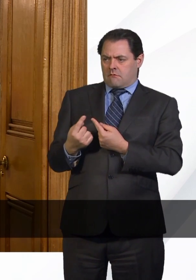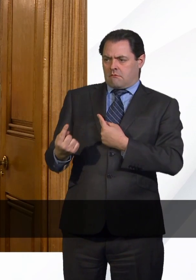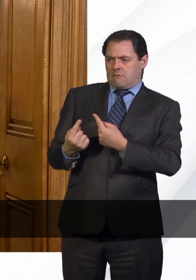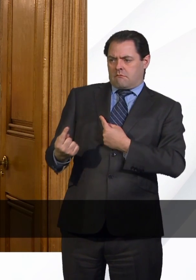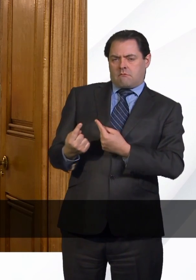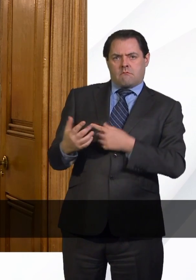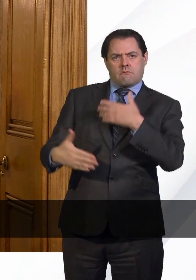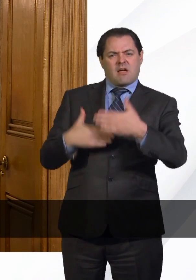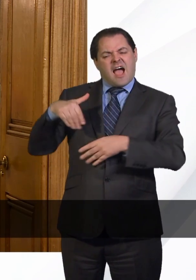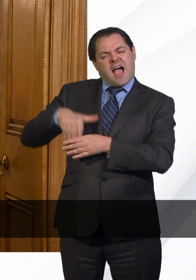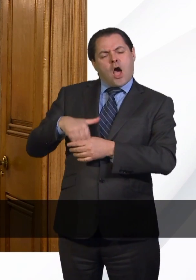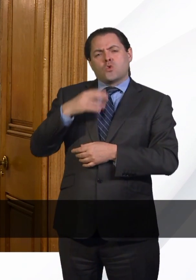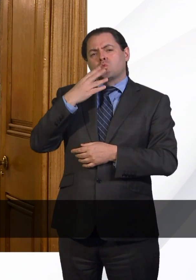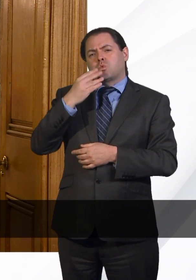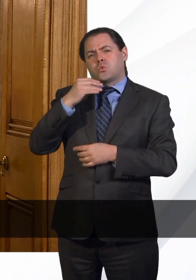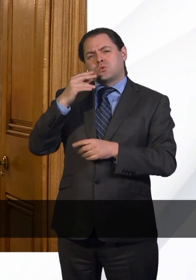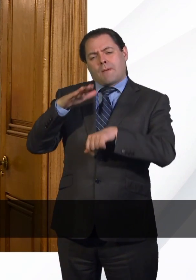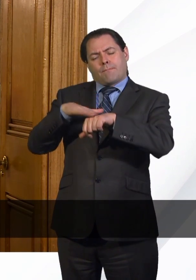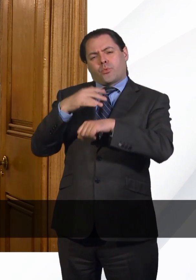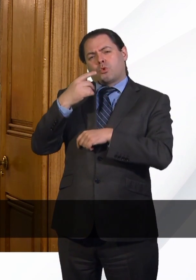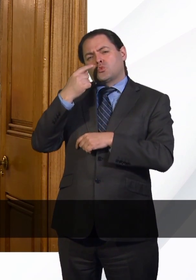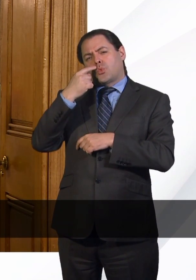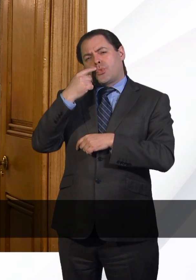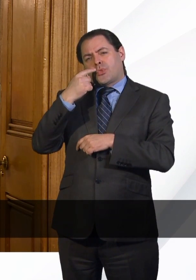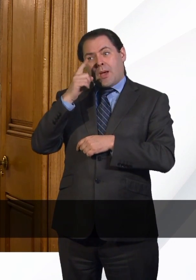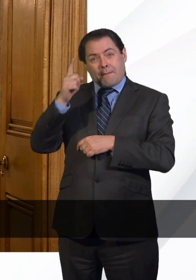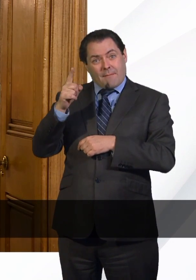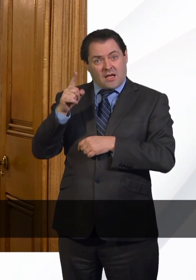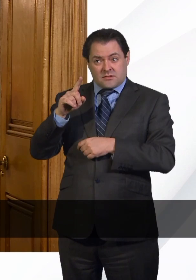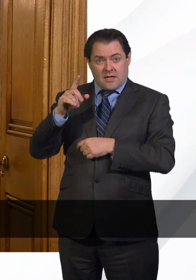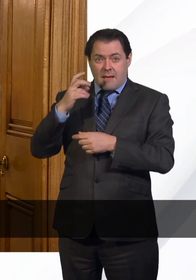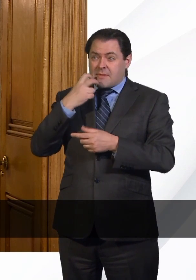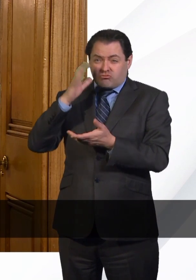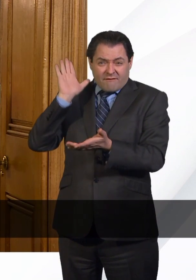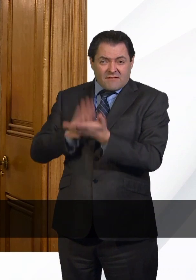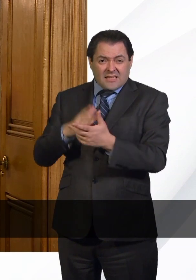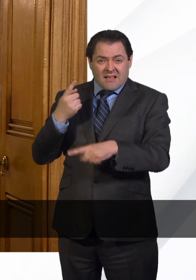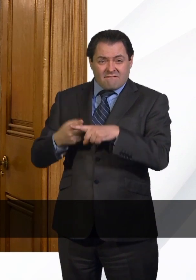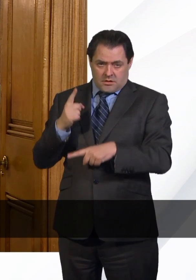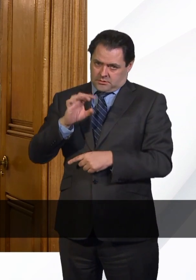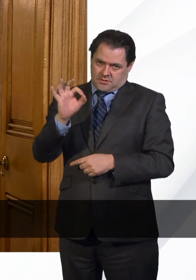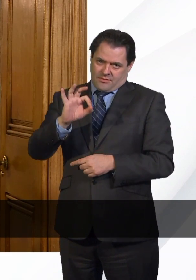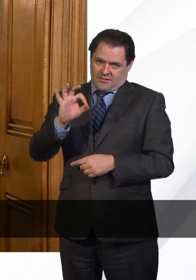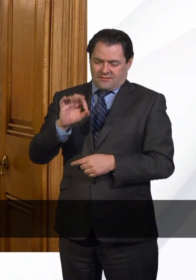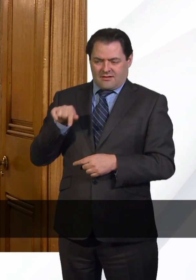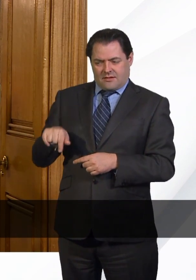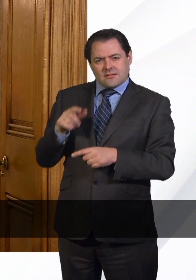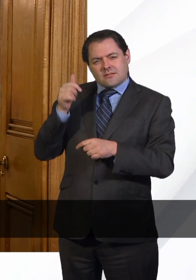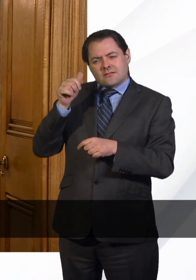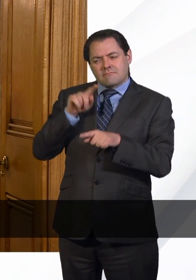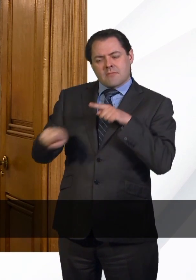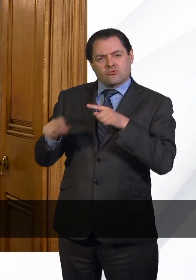that conserves power so the app won't drain your battery, and this log of proximity